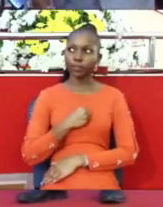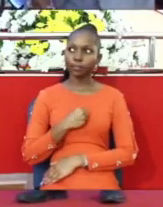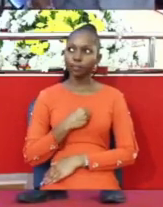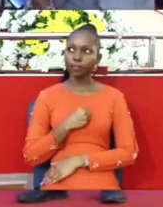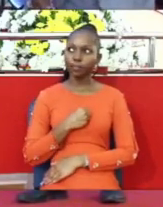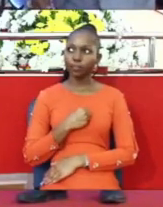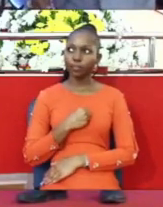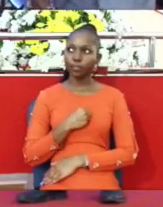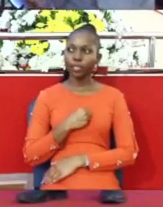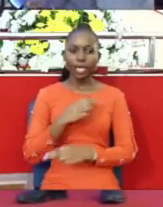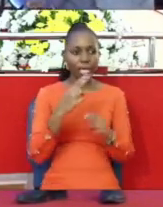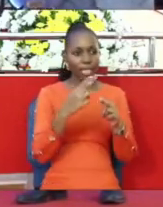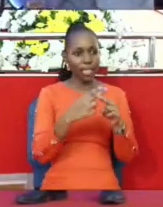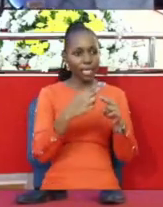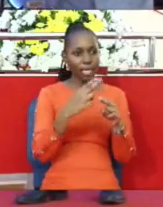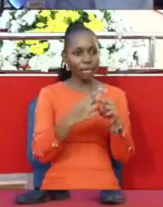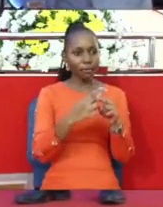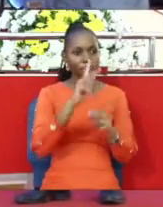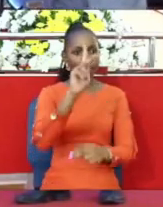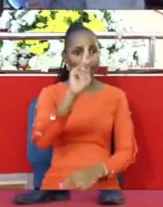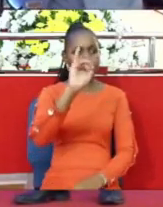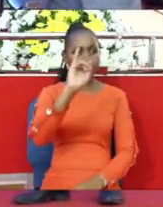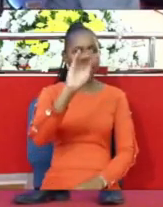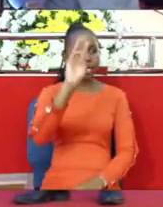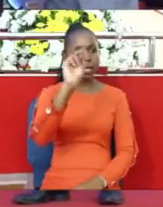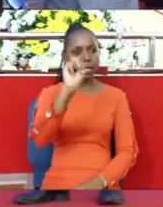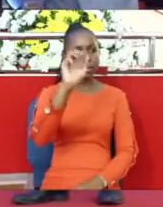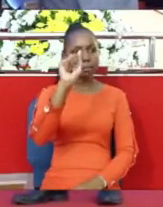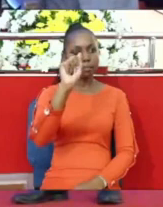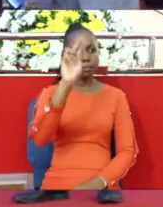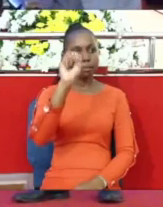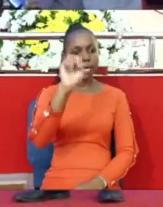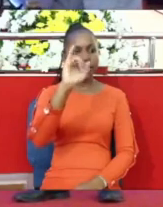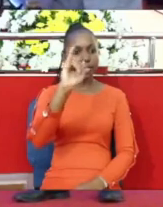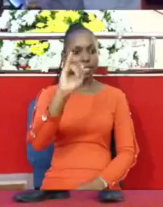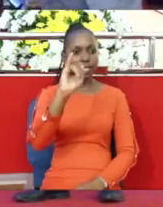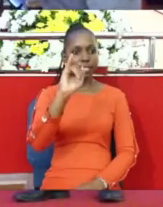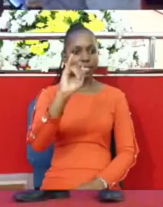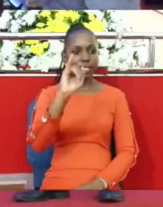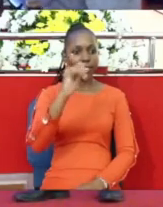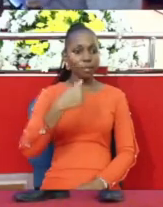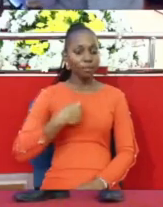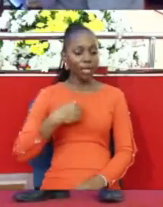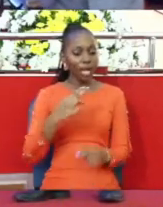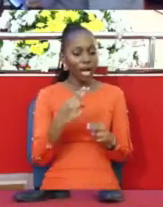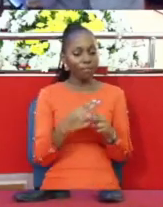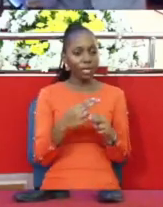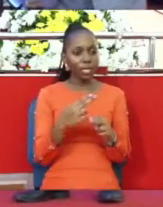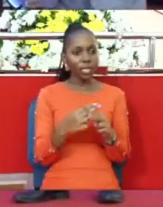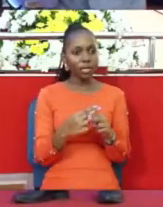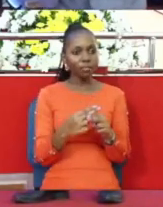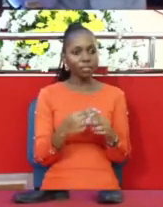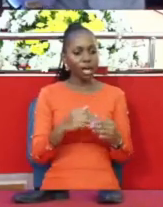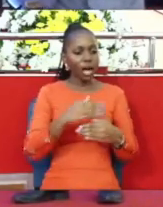The name Kimani. Jina Kimani. I am named after nimeitwa the father of my